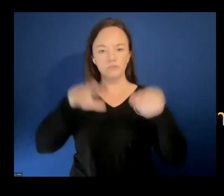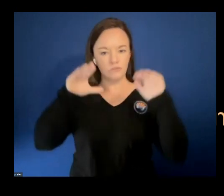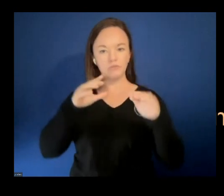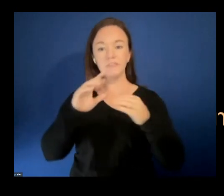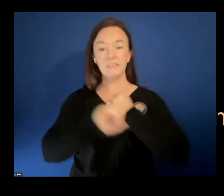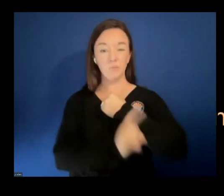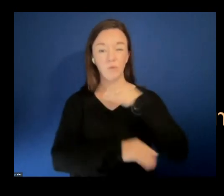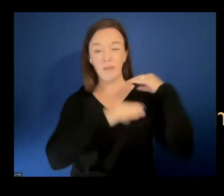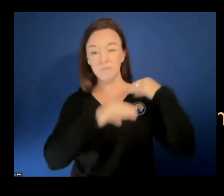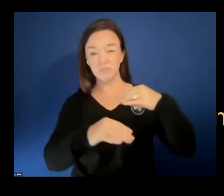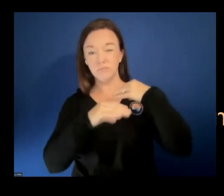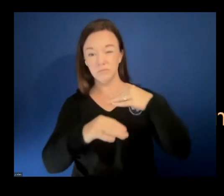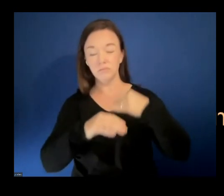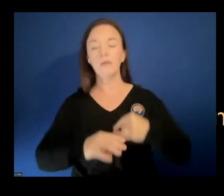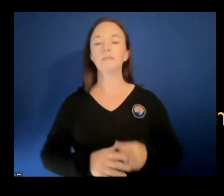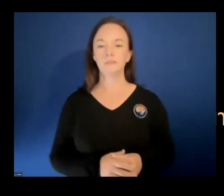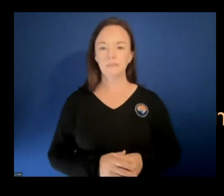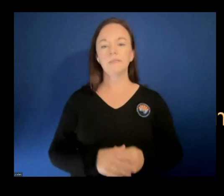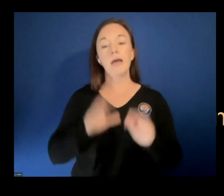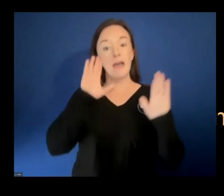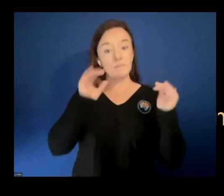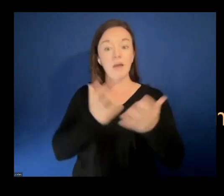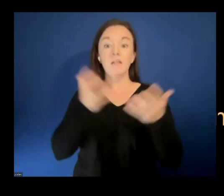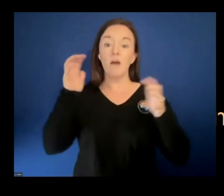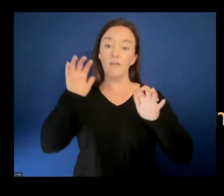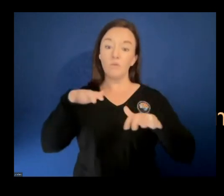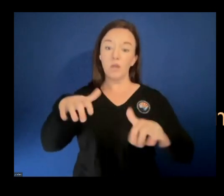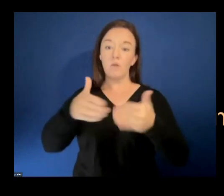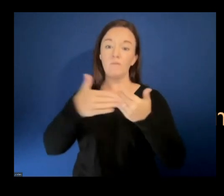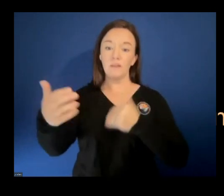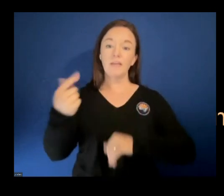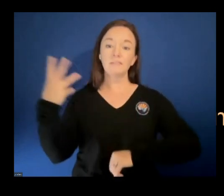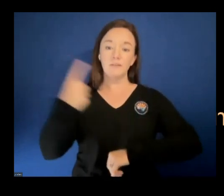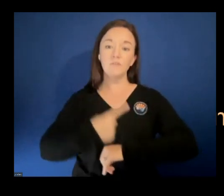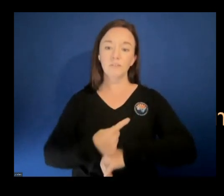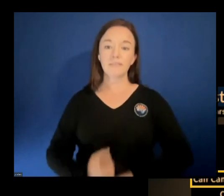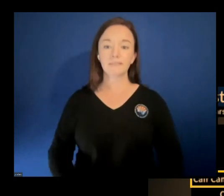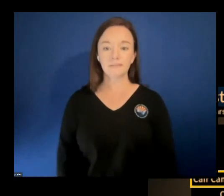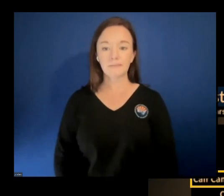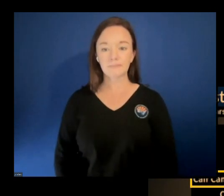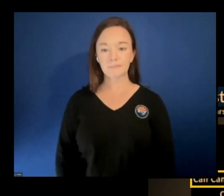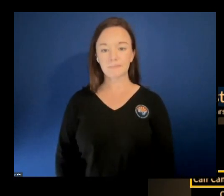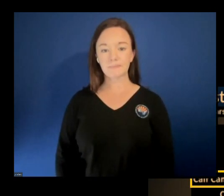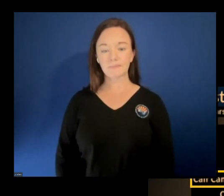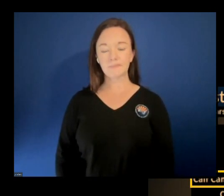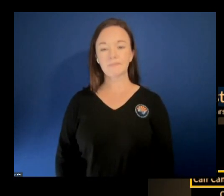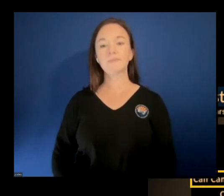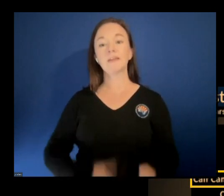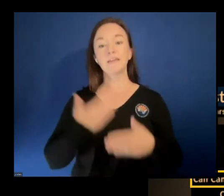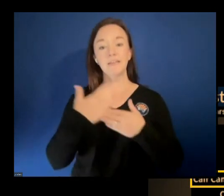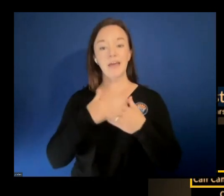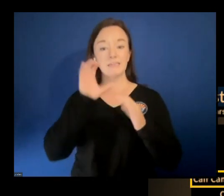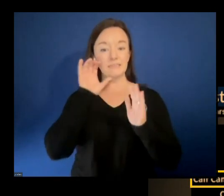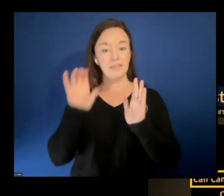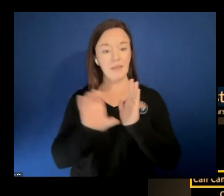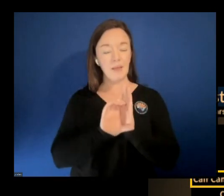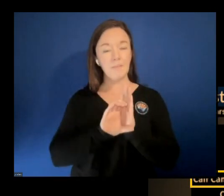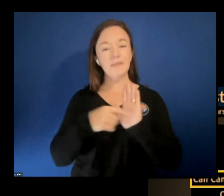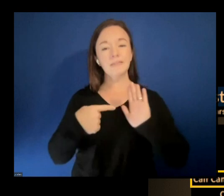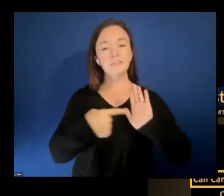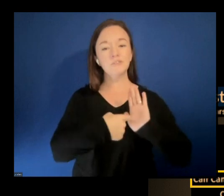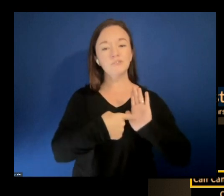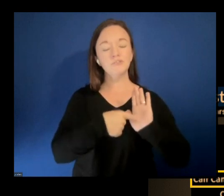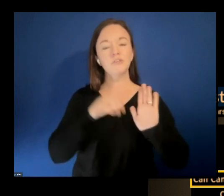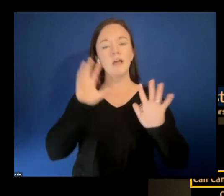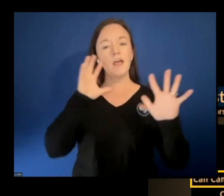are expecting quite a bit of precipitation over the next several days. Now let's go to the next image. So this is just a